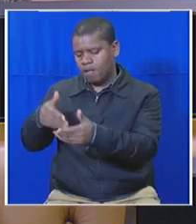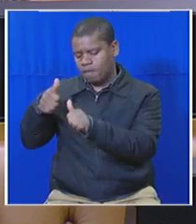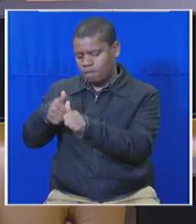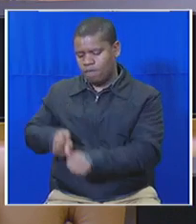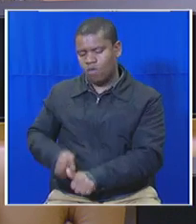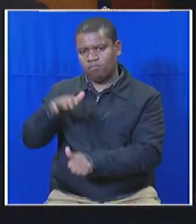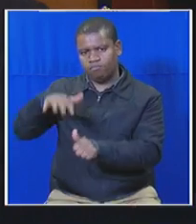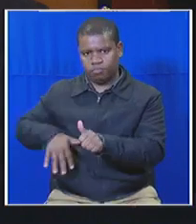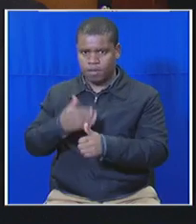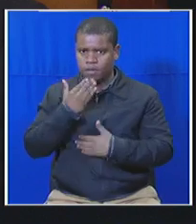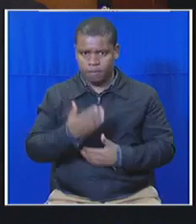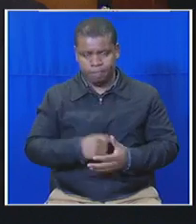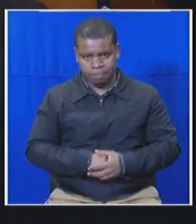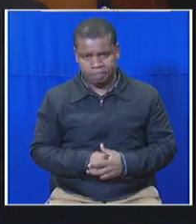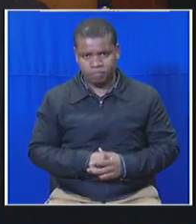so move.